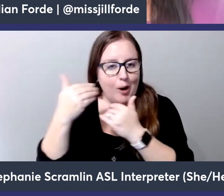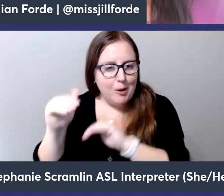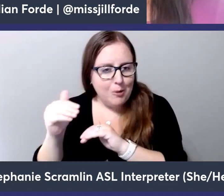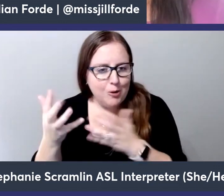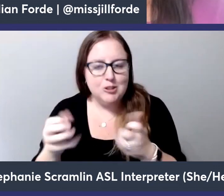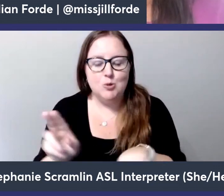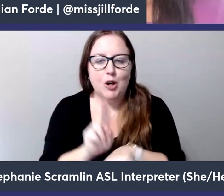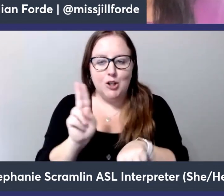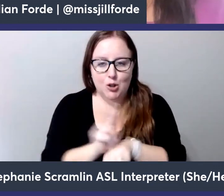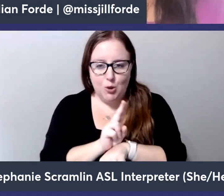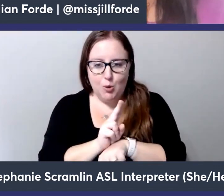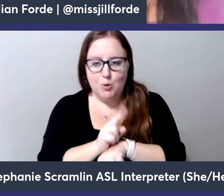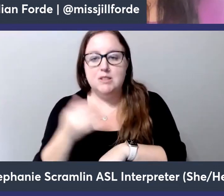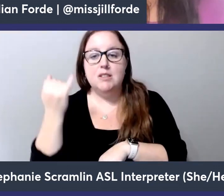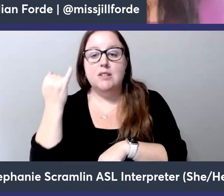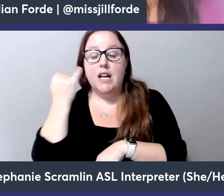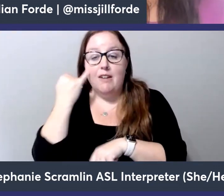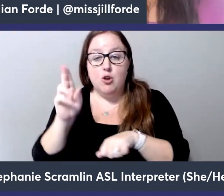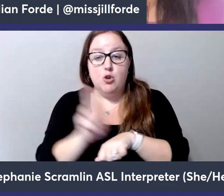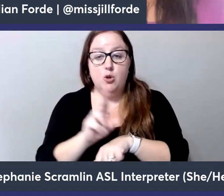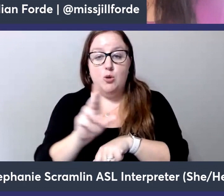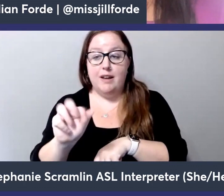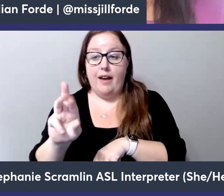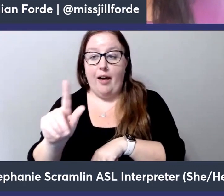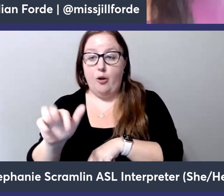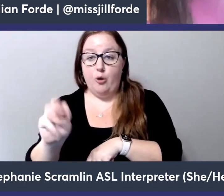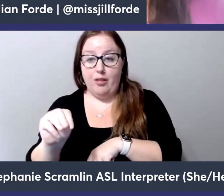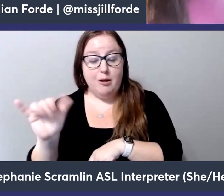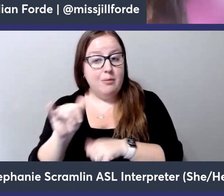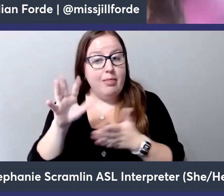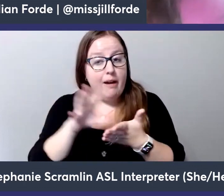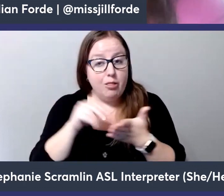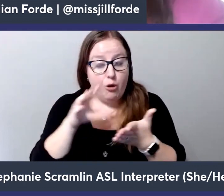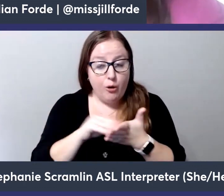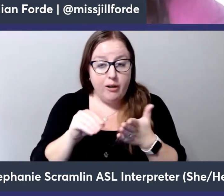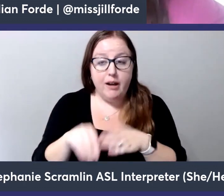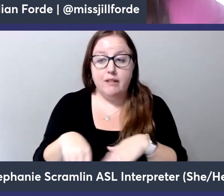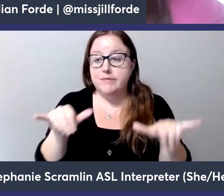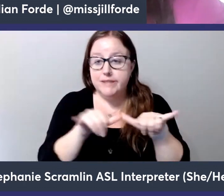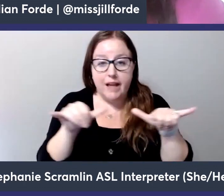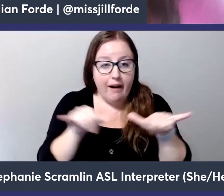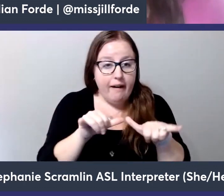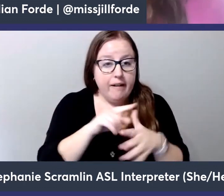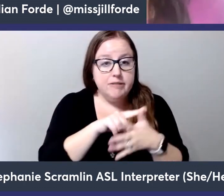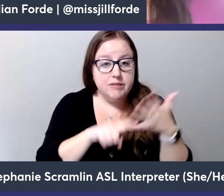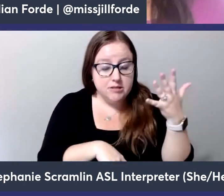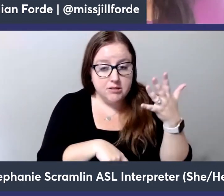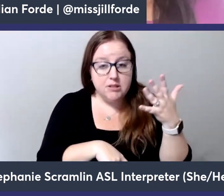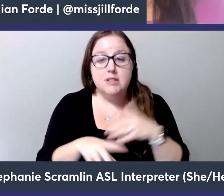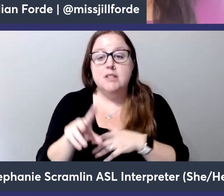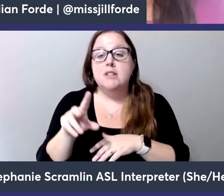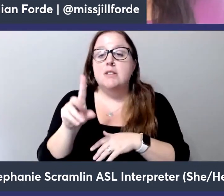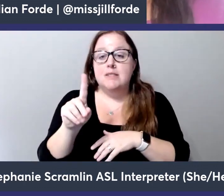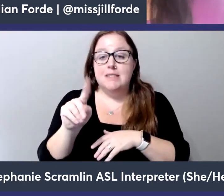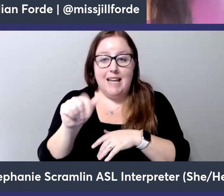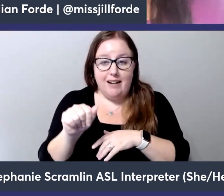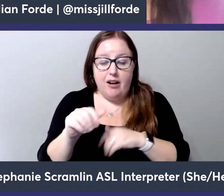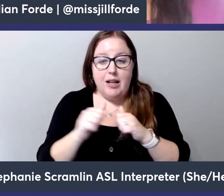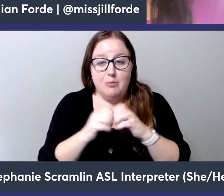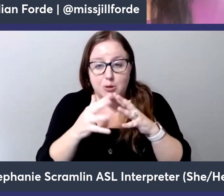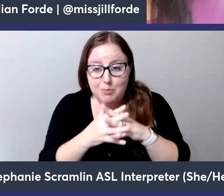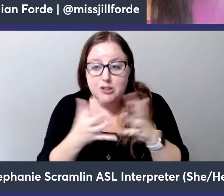even when you're using an algorithm, there is standard terms like learning rate, batch size, and many others. data augmentation? Do you want to use a